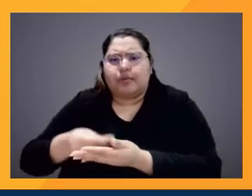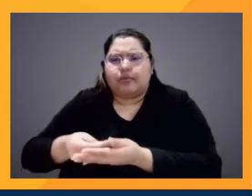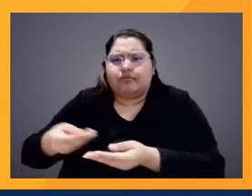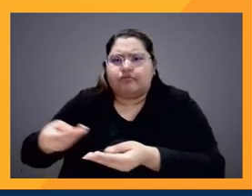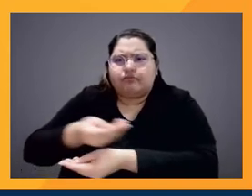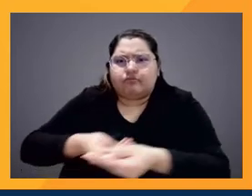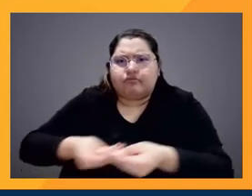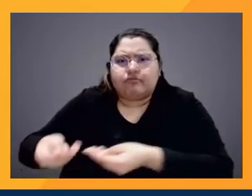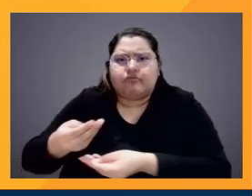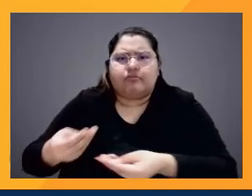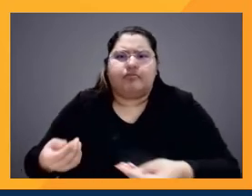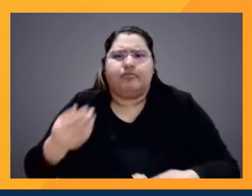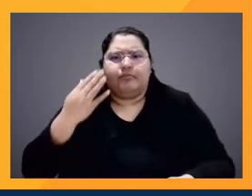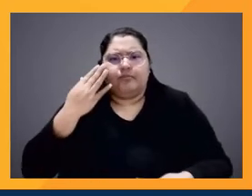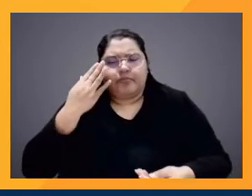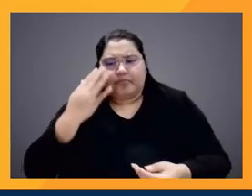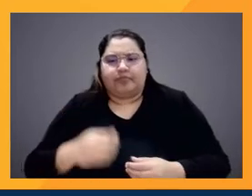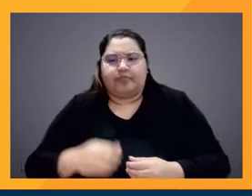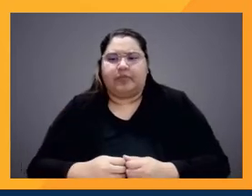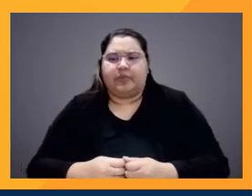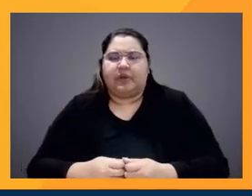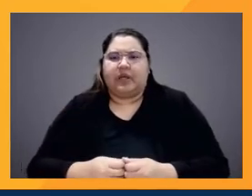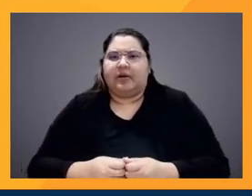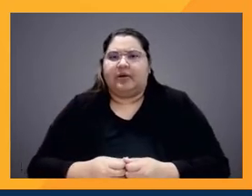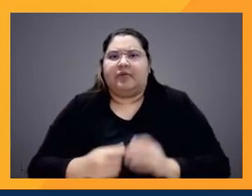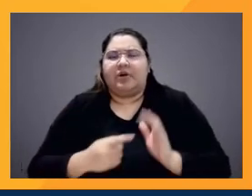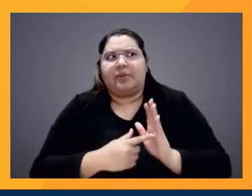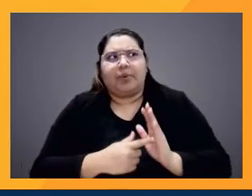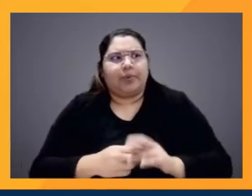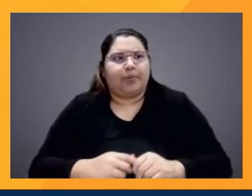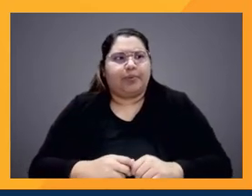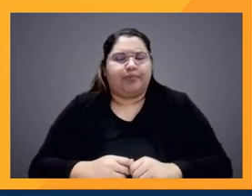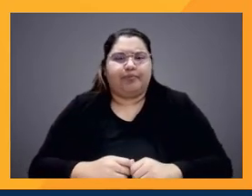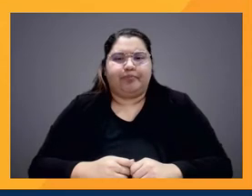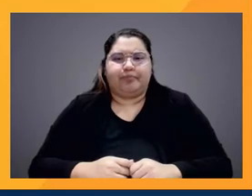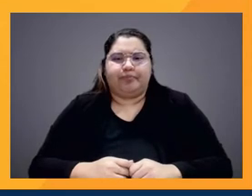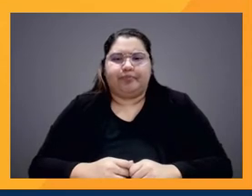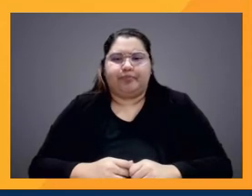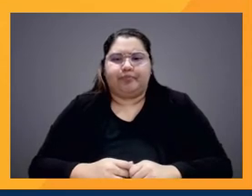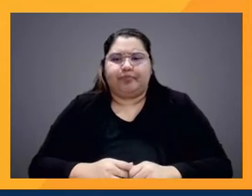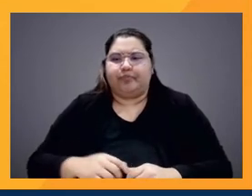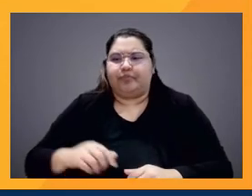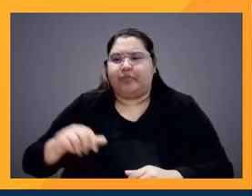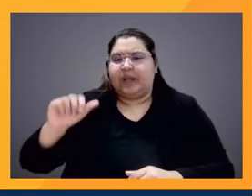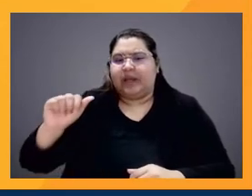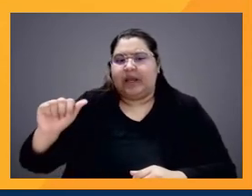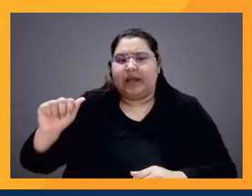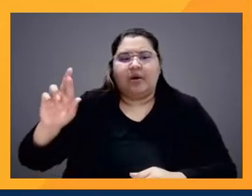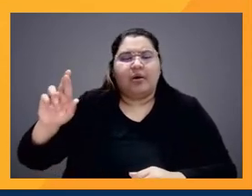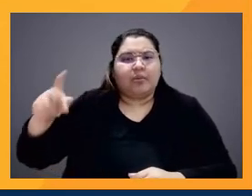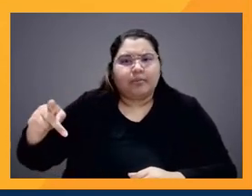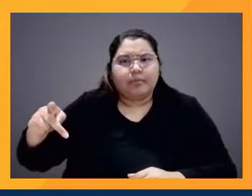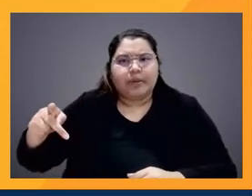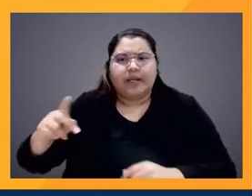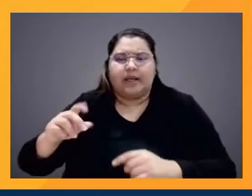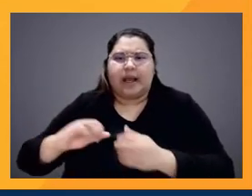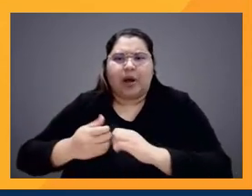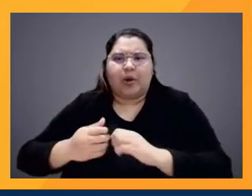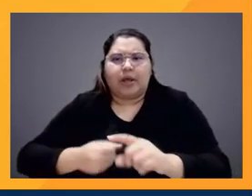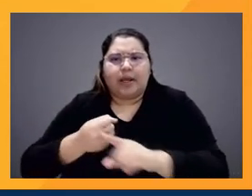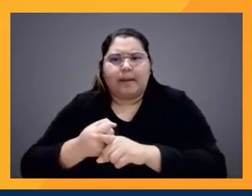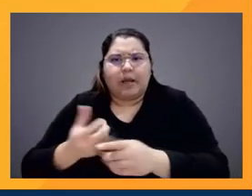home. Those are like heavyweight decisions for a business owner or homeowner to make, and building the trust